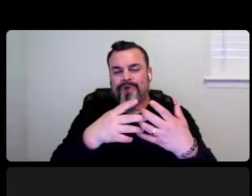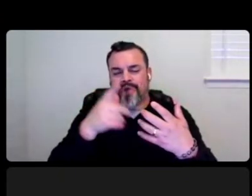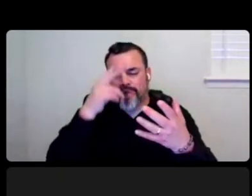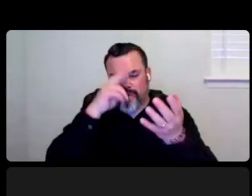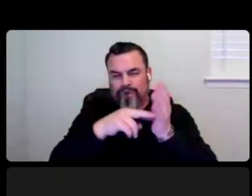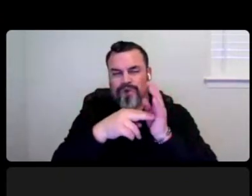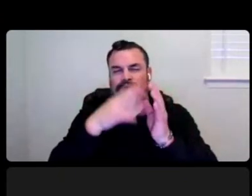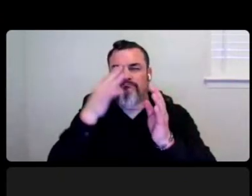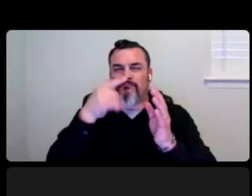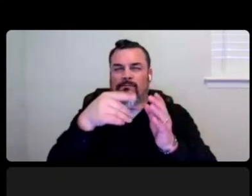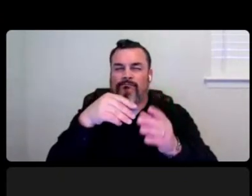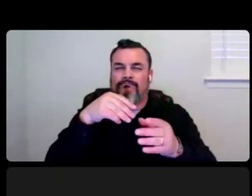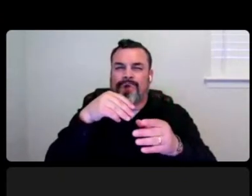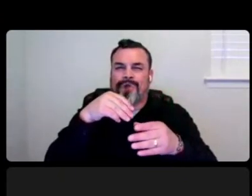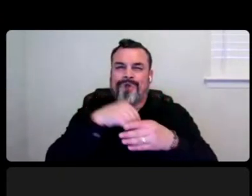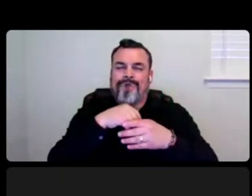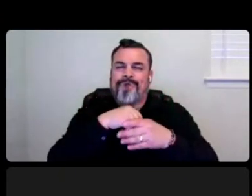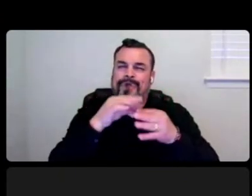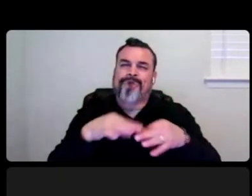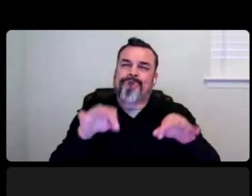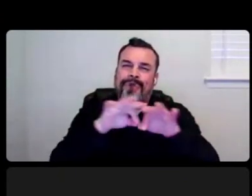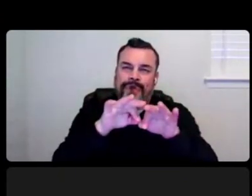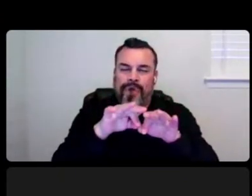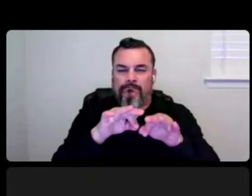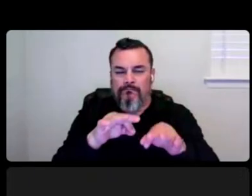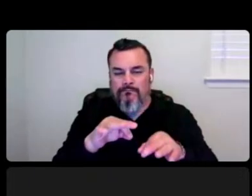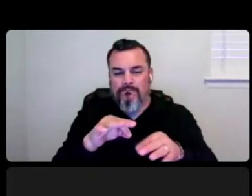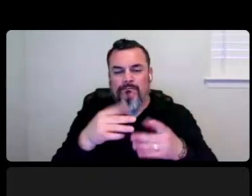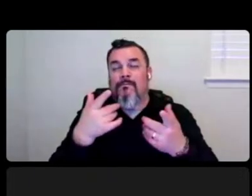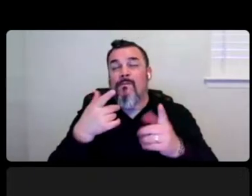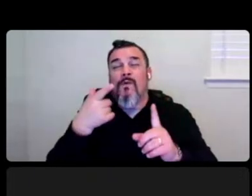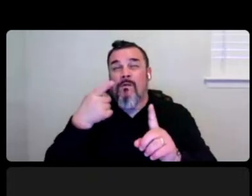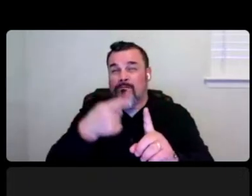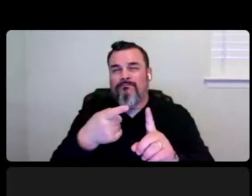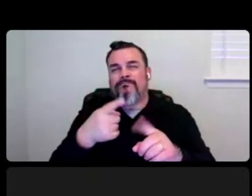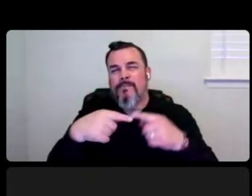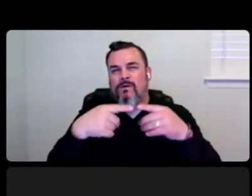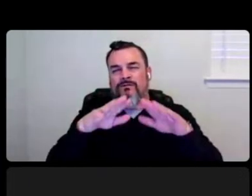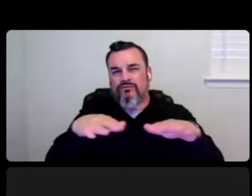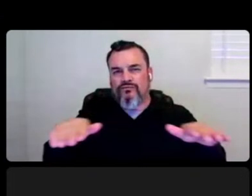moral imperative. And again, it's easy. The moral imperative, it's all about kids.